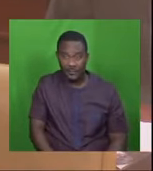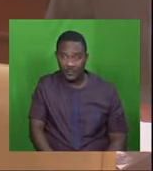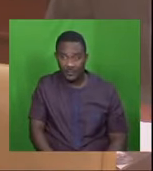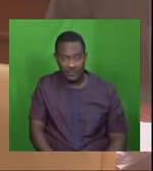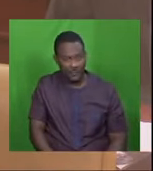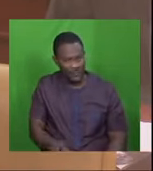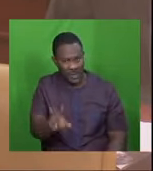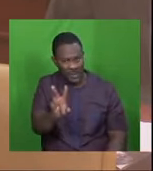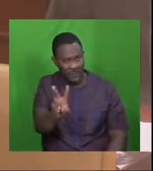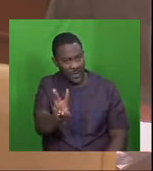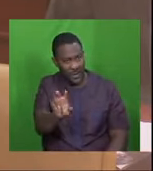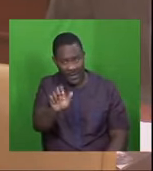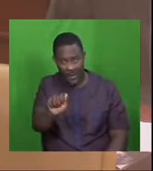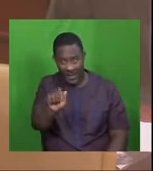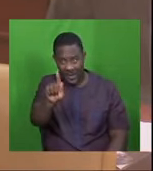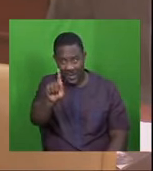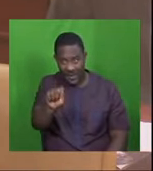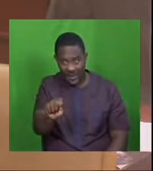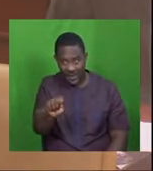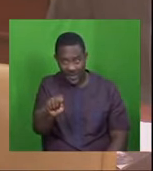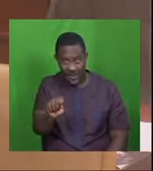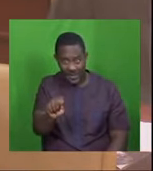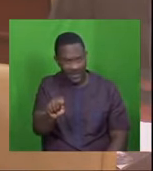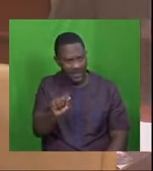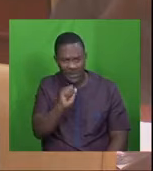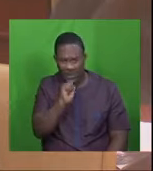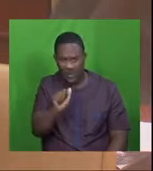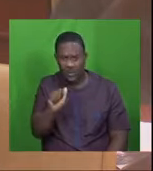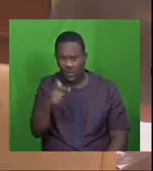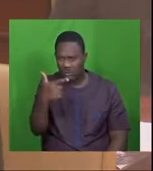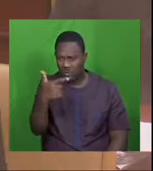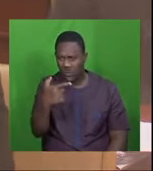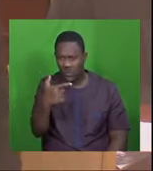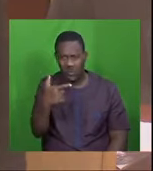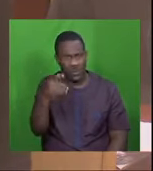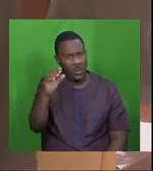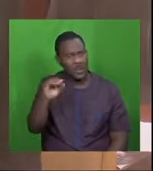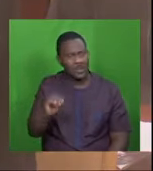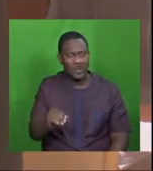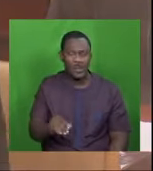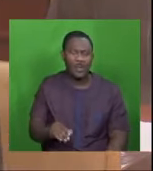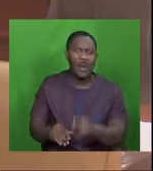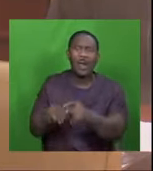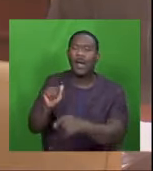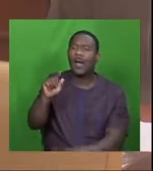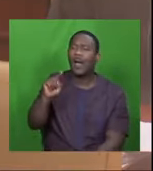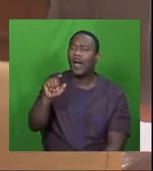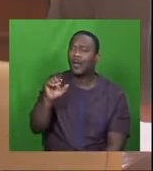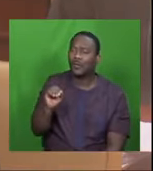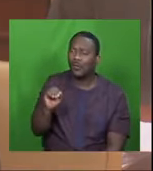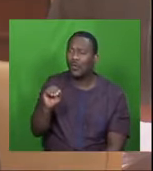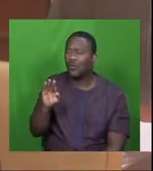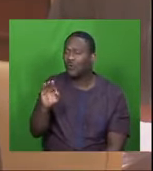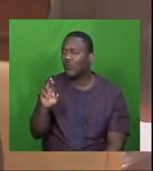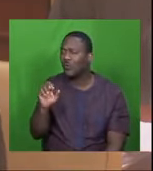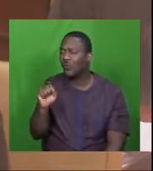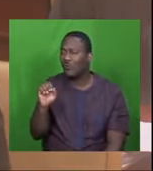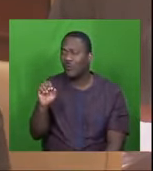VAT is not 21%. Atu Forson, in his argument, said